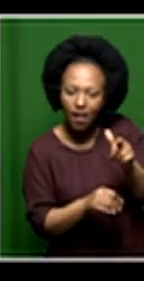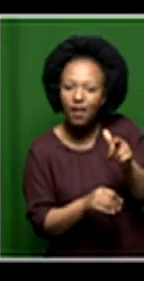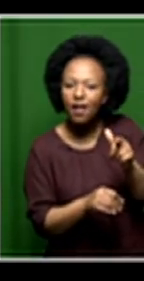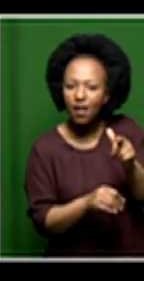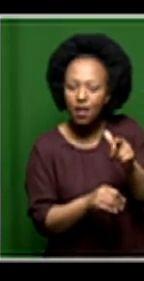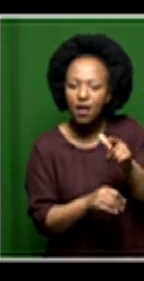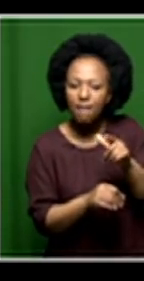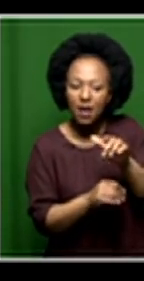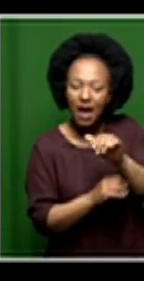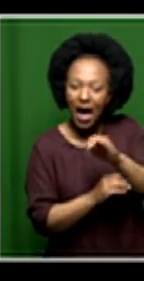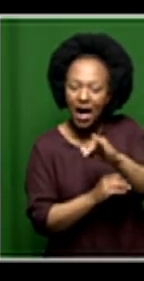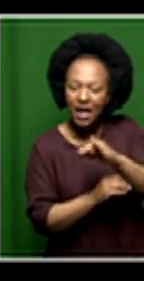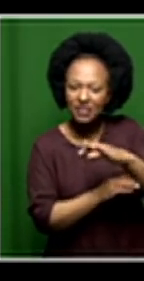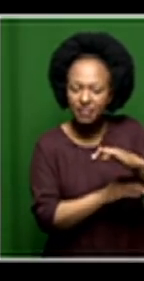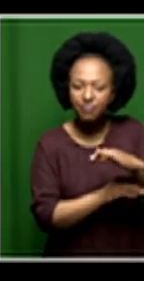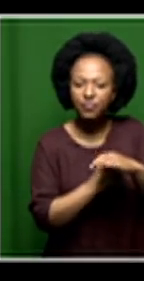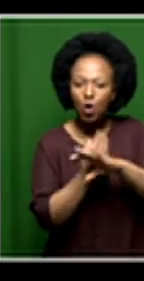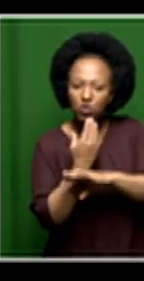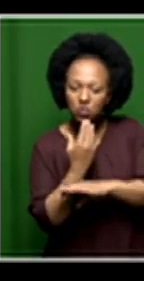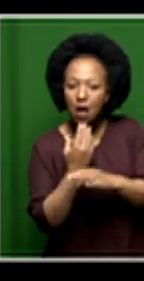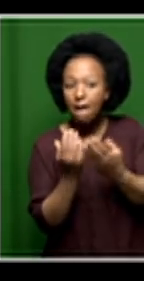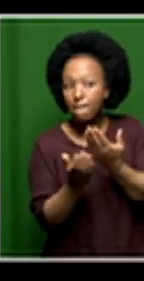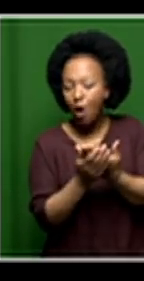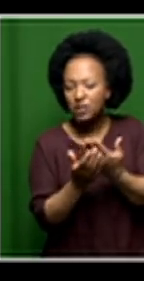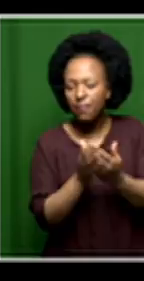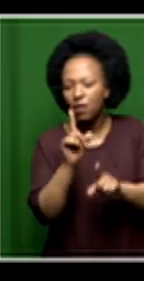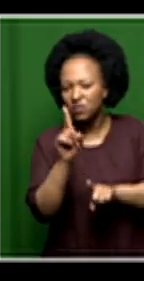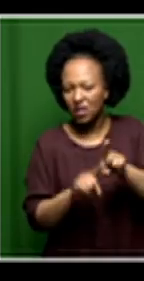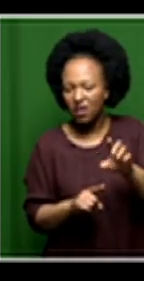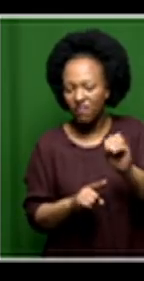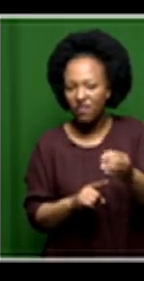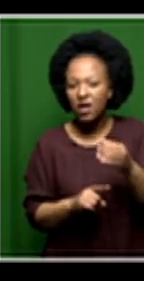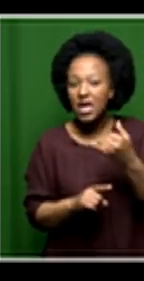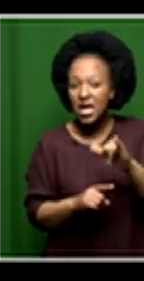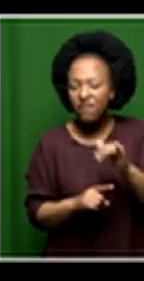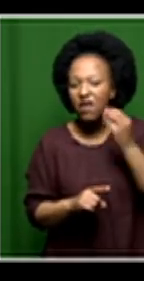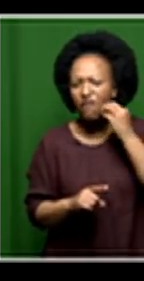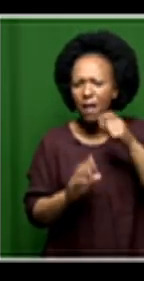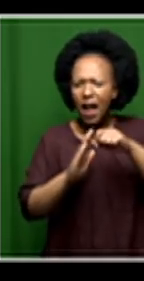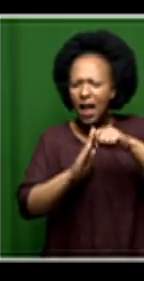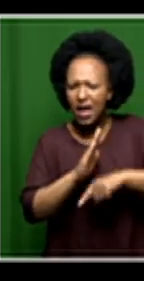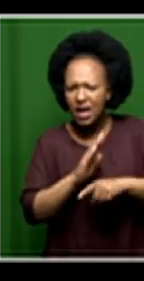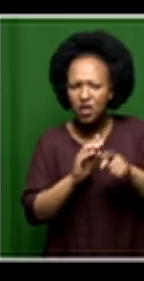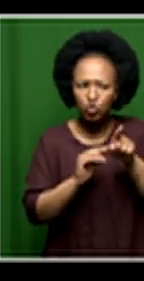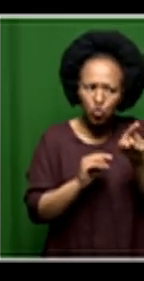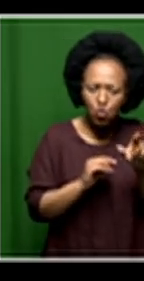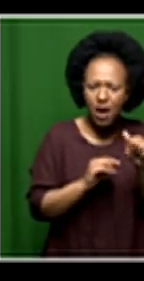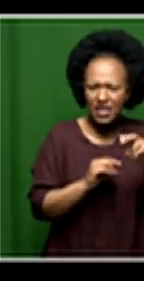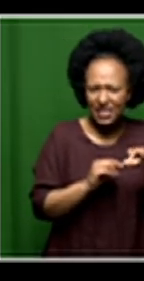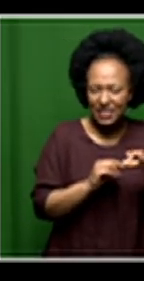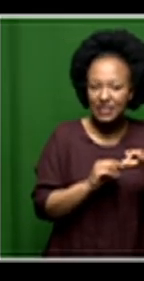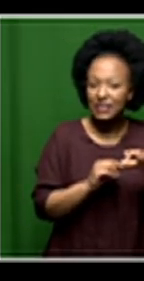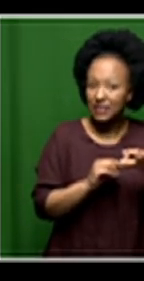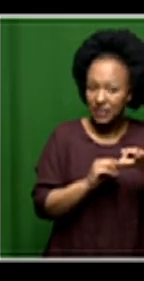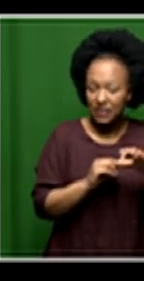IEC's application to postpone the election was successful. If information is leaking from the Concord to ANC, it